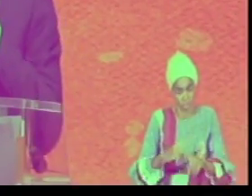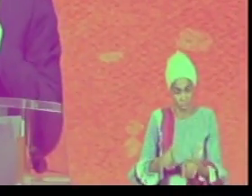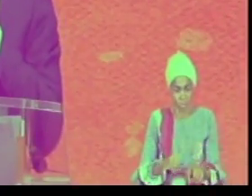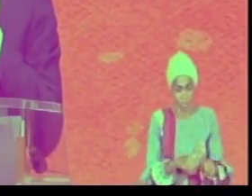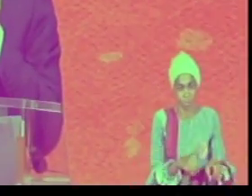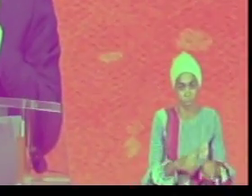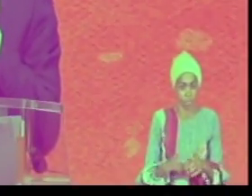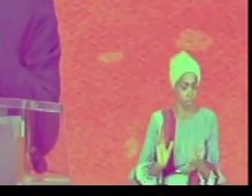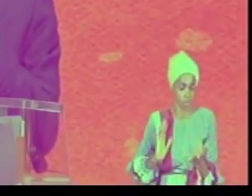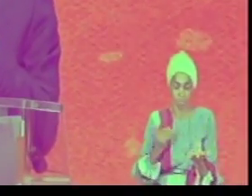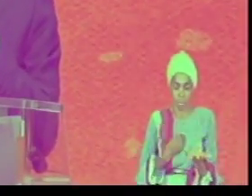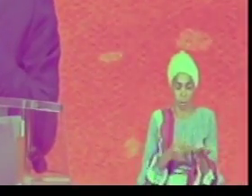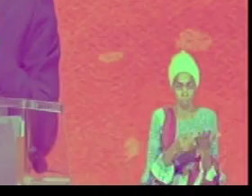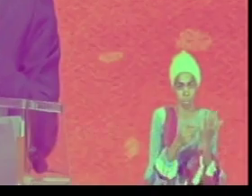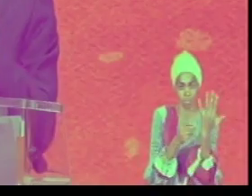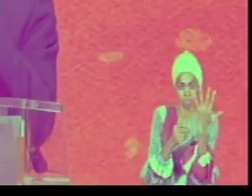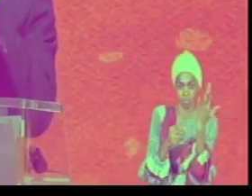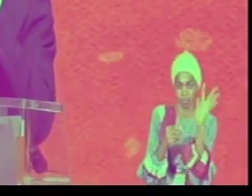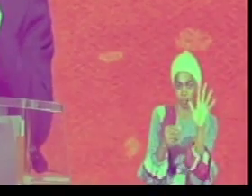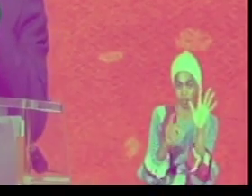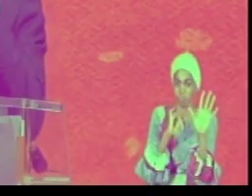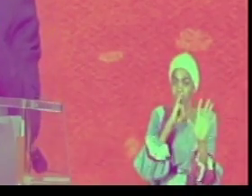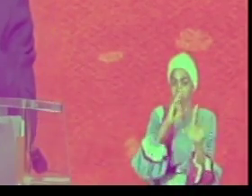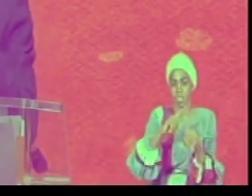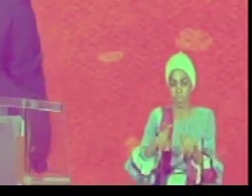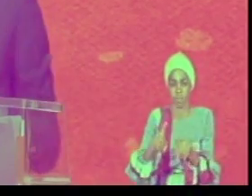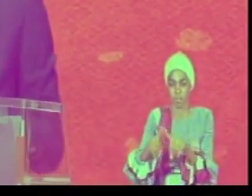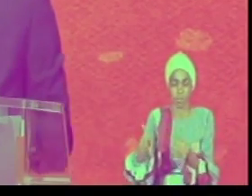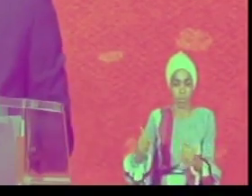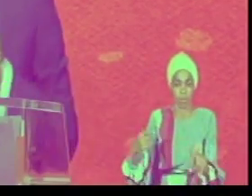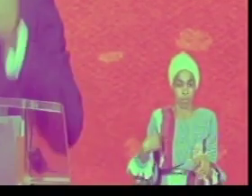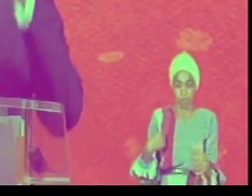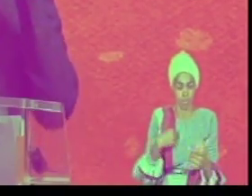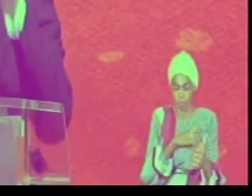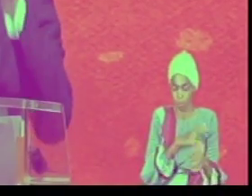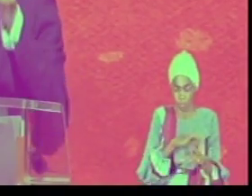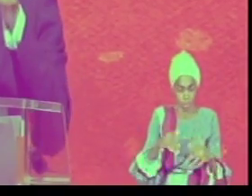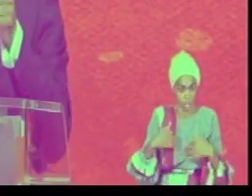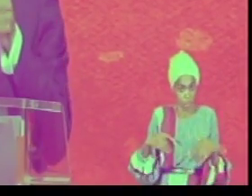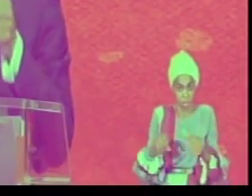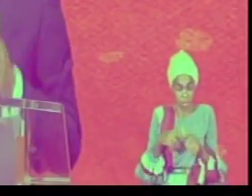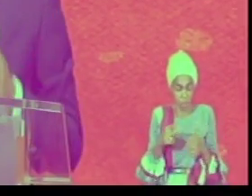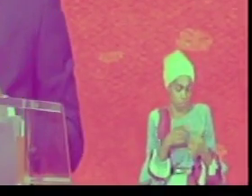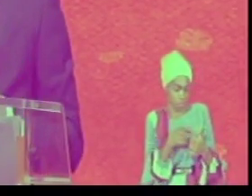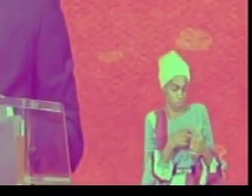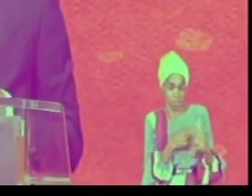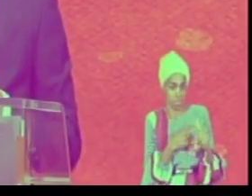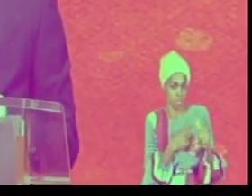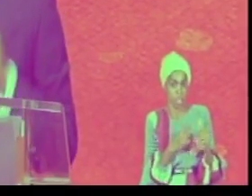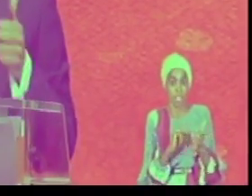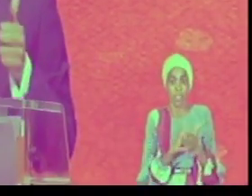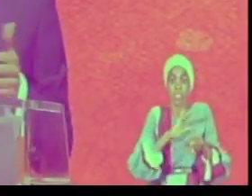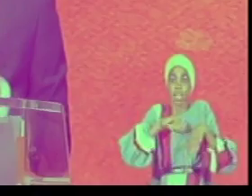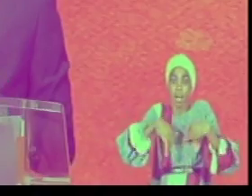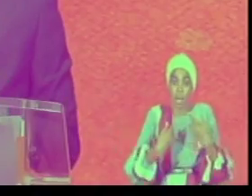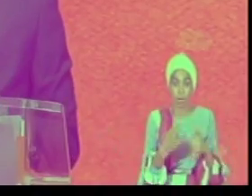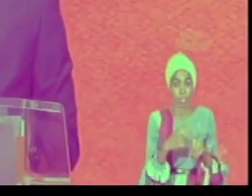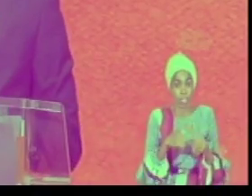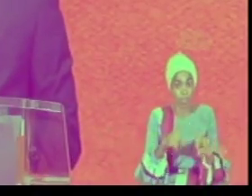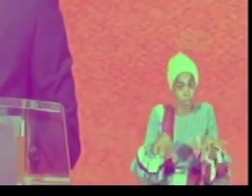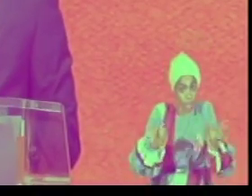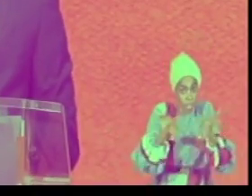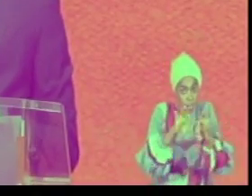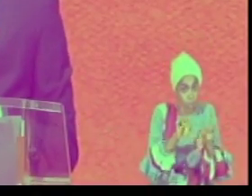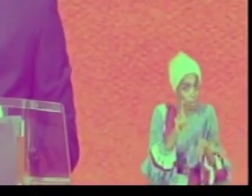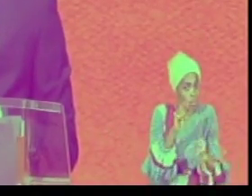is no other person that has your fingerprint. So that is how unique you are. We have billions of people in this world,